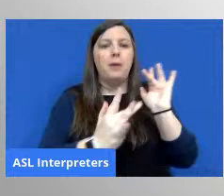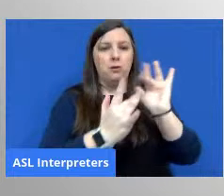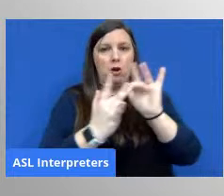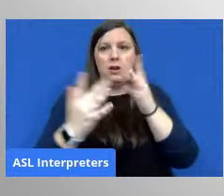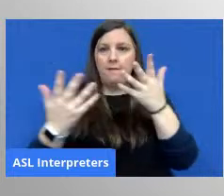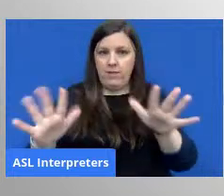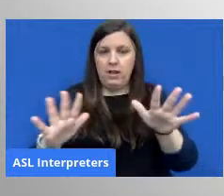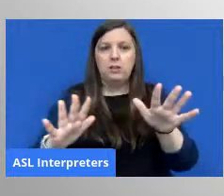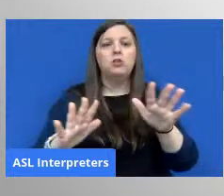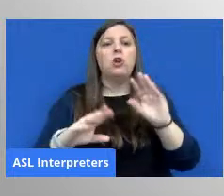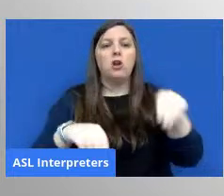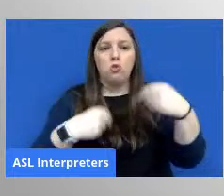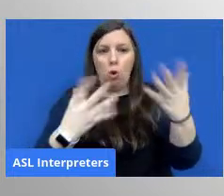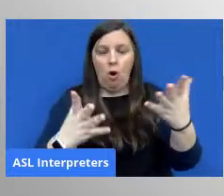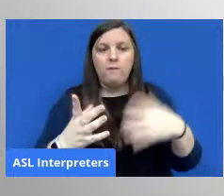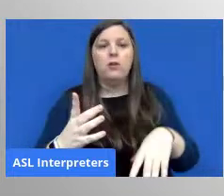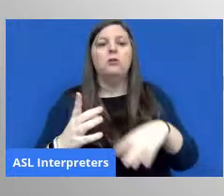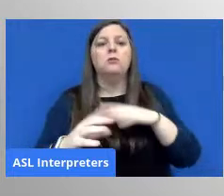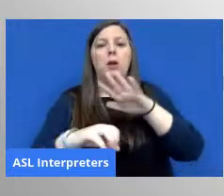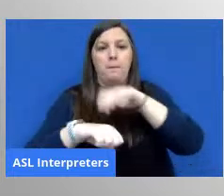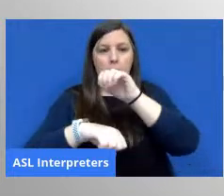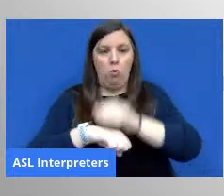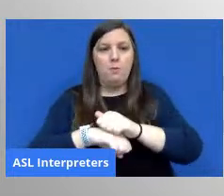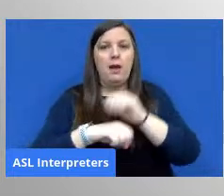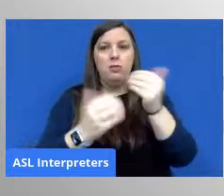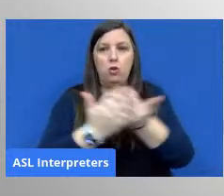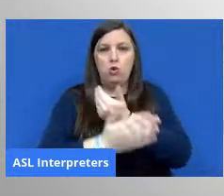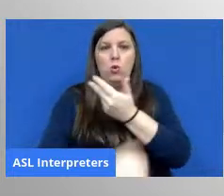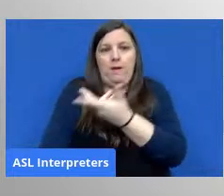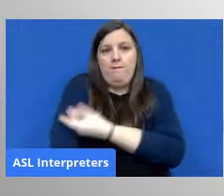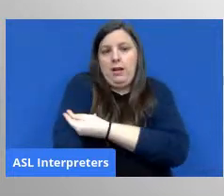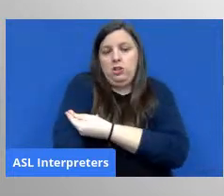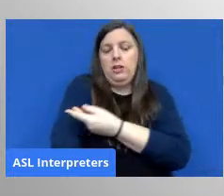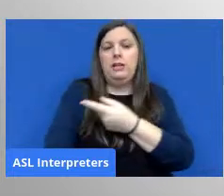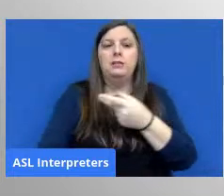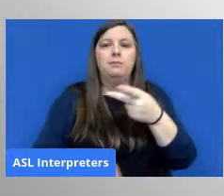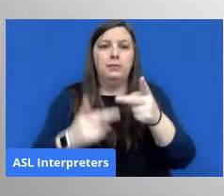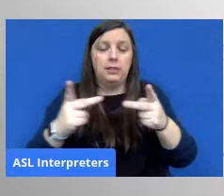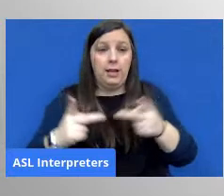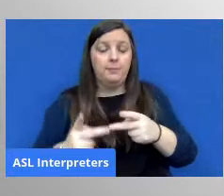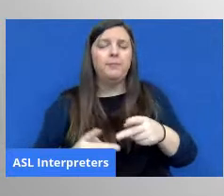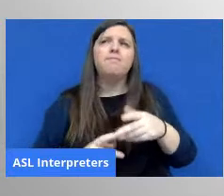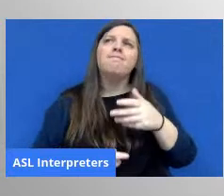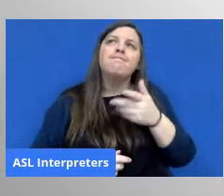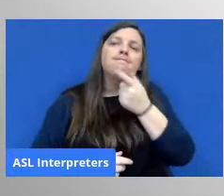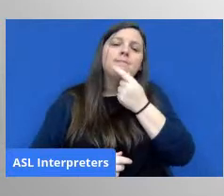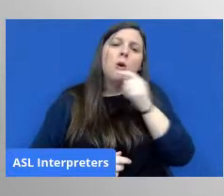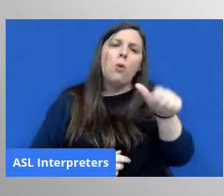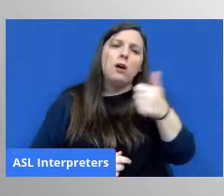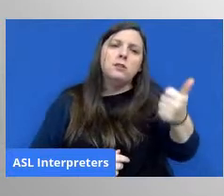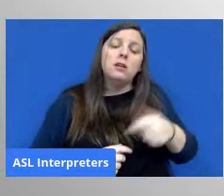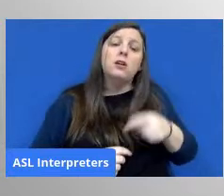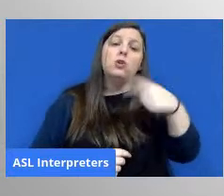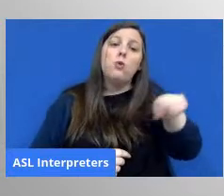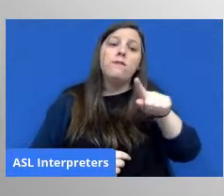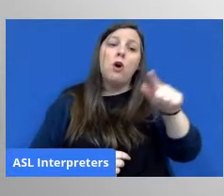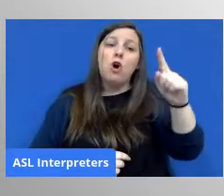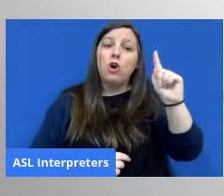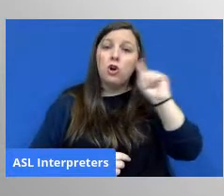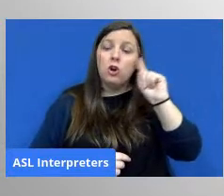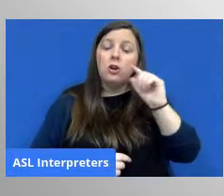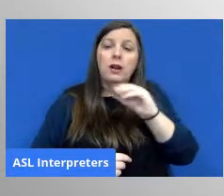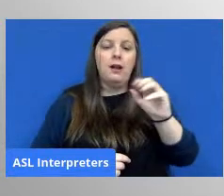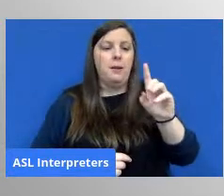new vaccination site. Let's see, what else? As all of you have heard, and Ms. Davis just